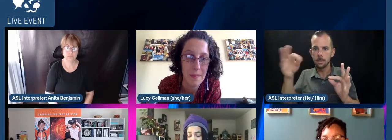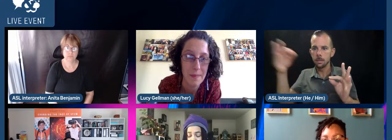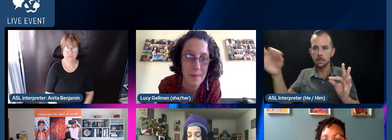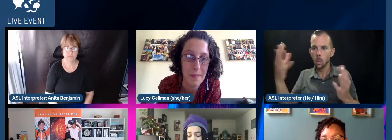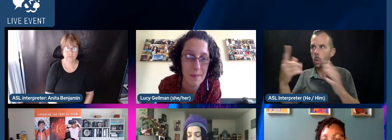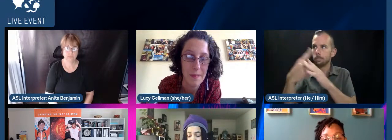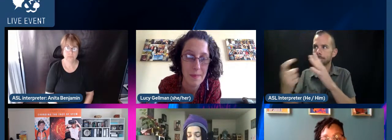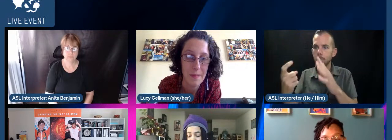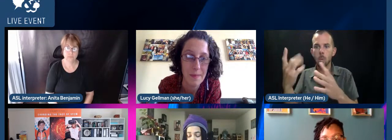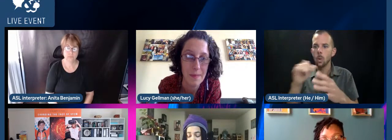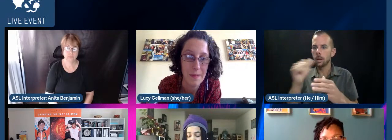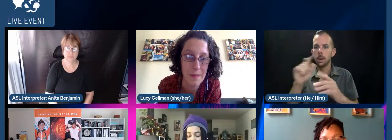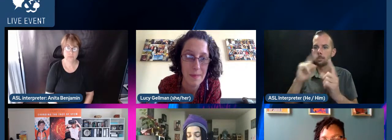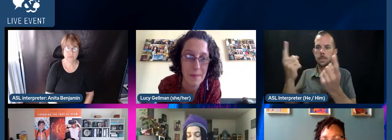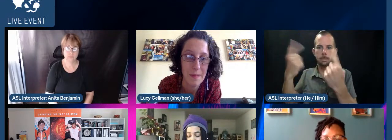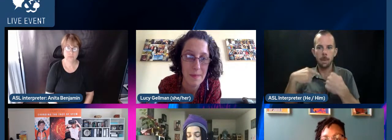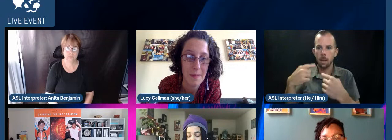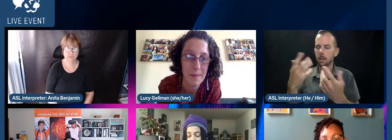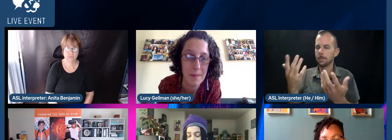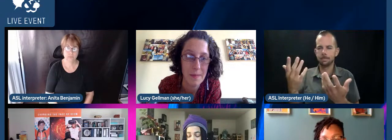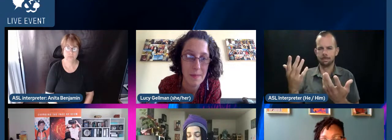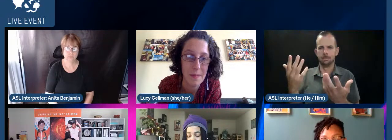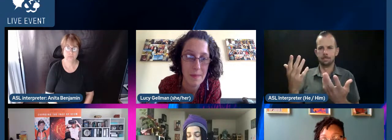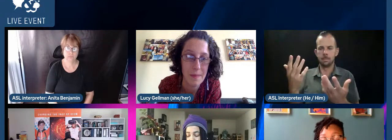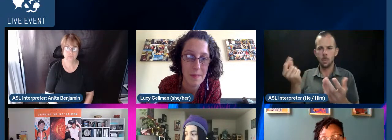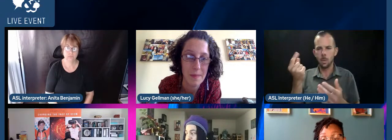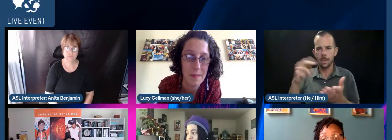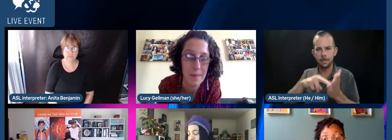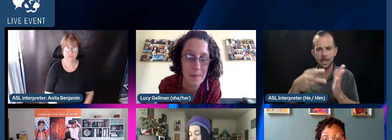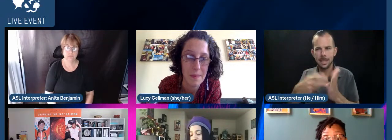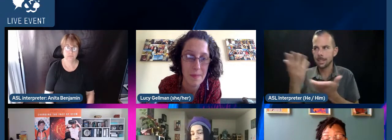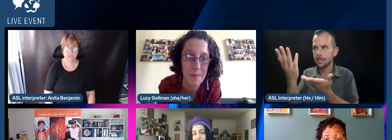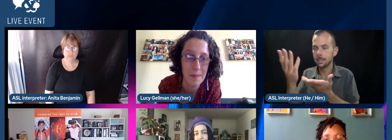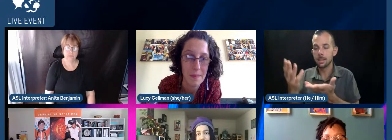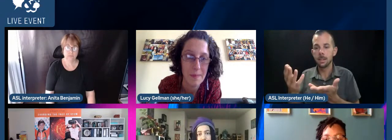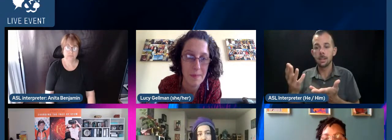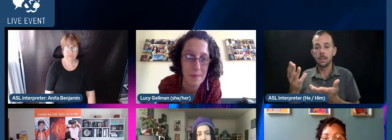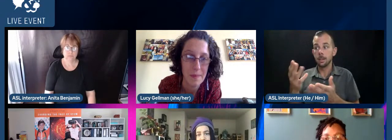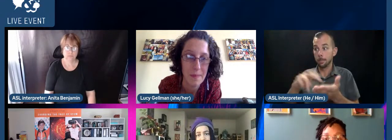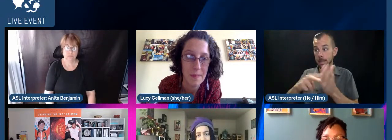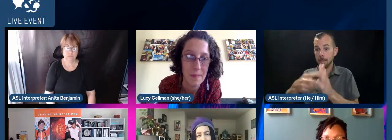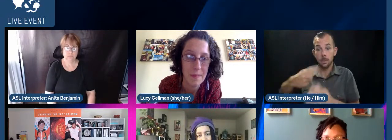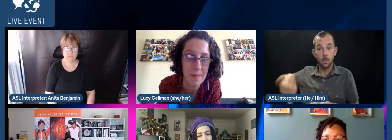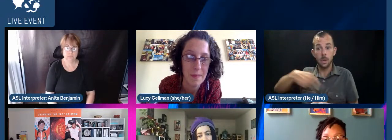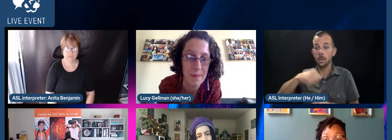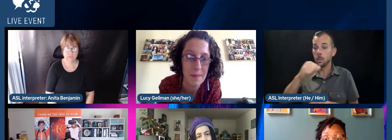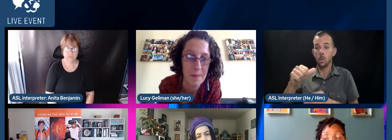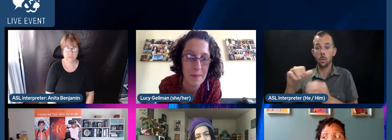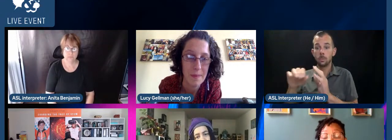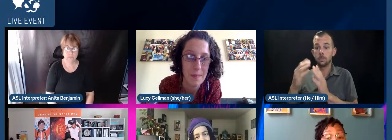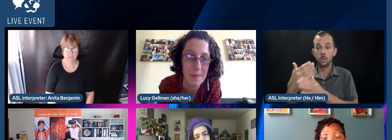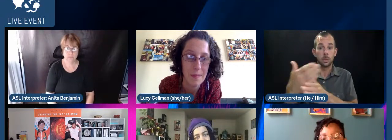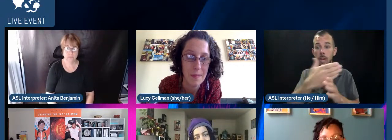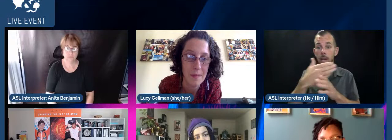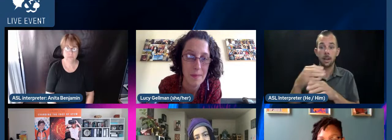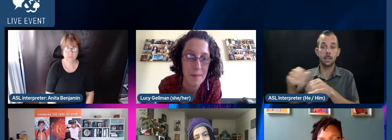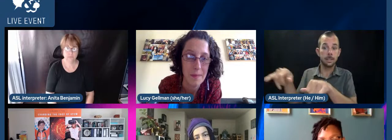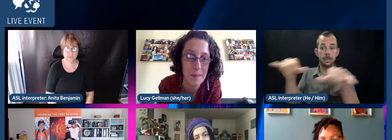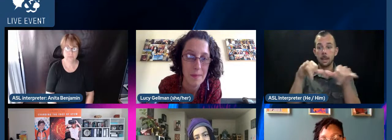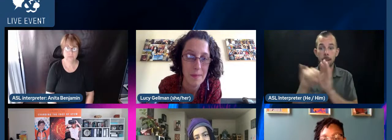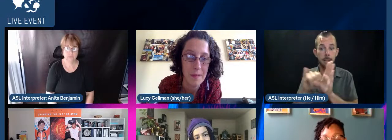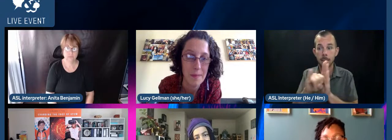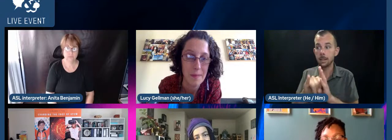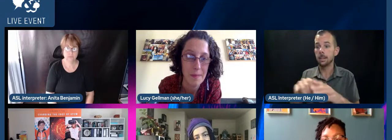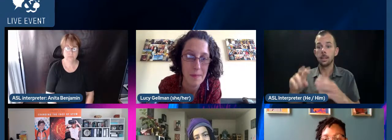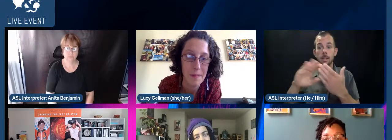what I mean when I say we are not in community. It's not that we don't share an identity. It's not that we don't share a set of stakes. What it means is that community to me is not